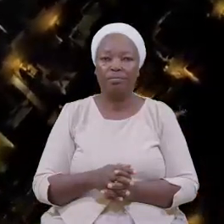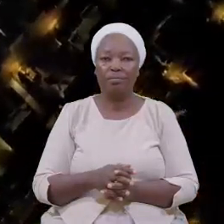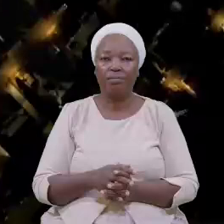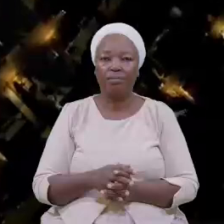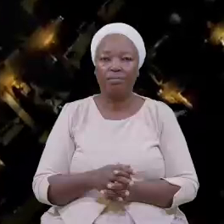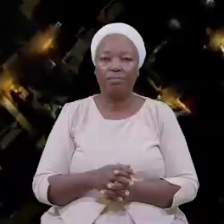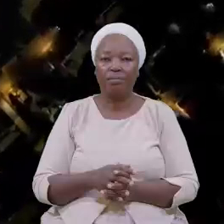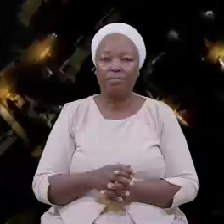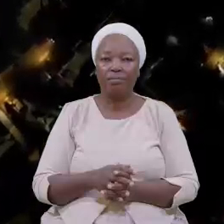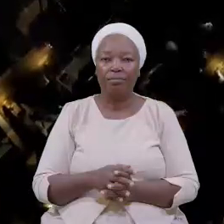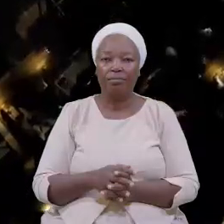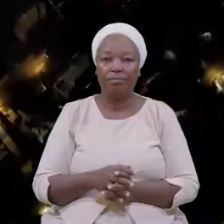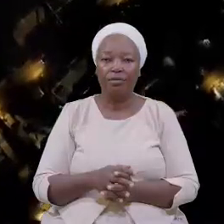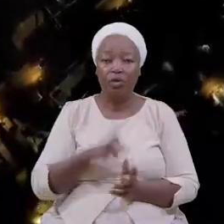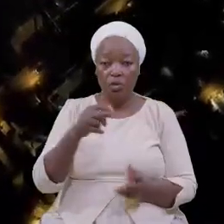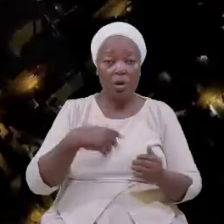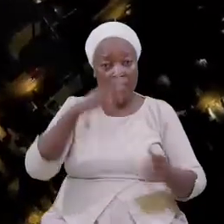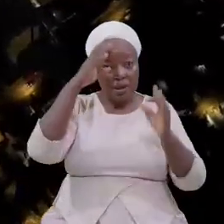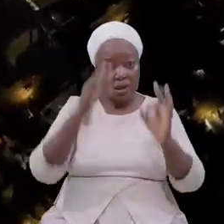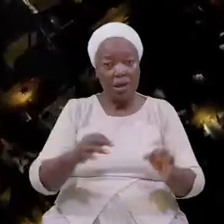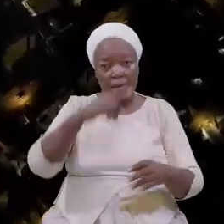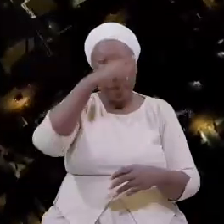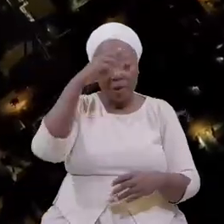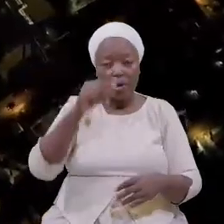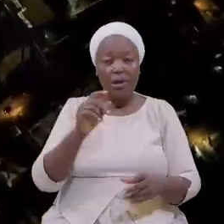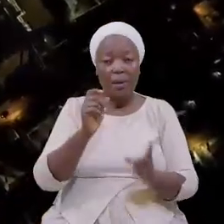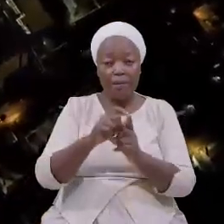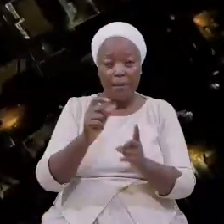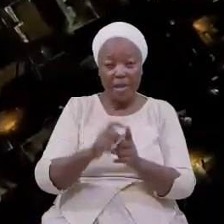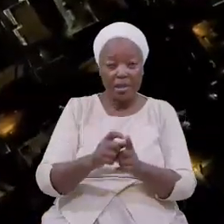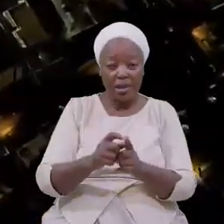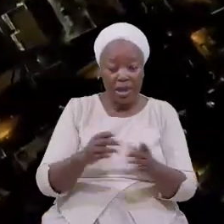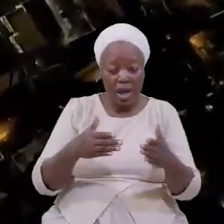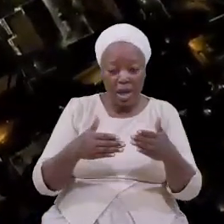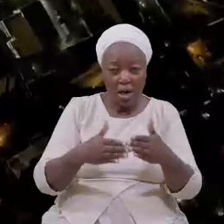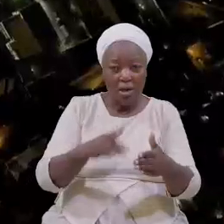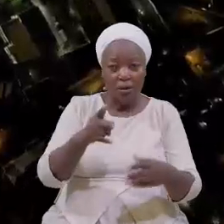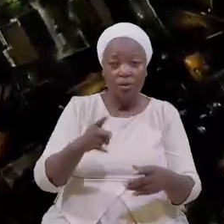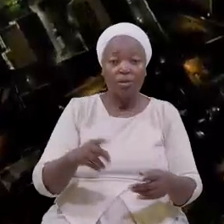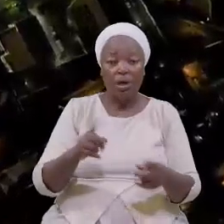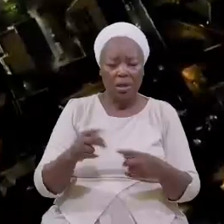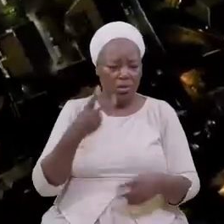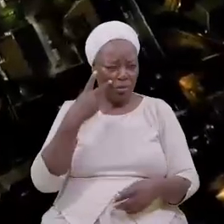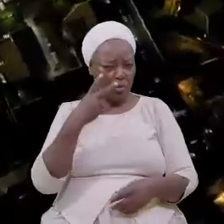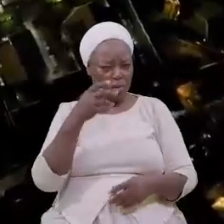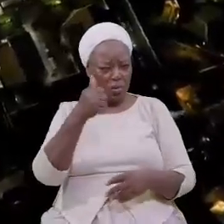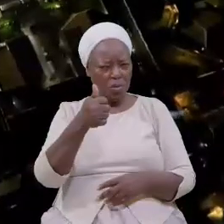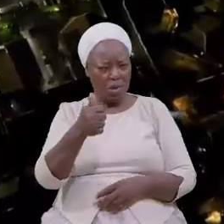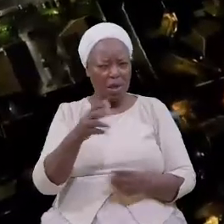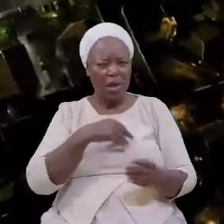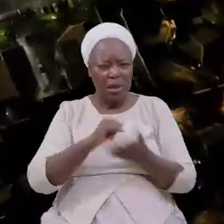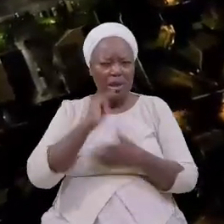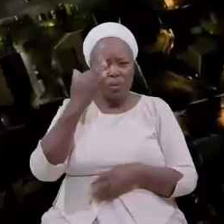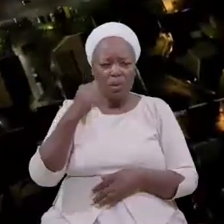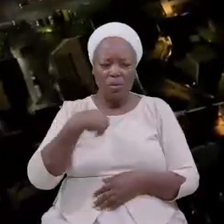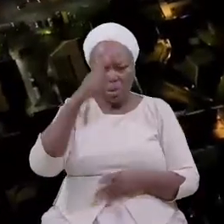You decided because the message directed you, you saw yourself, that's why you raise up your